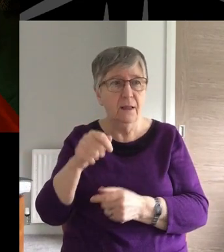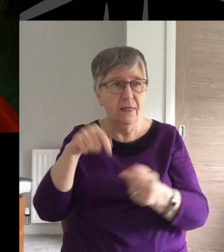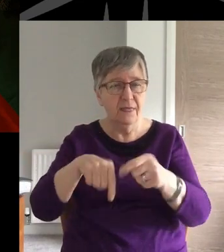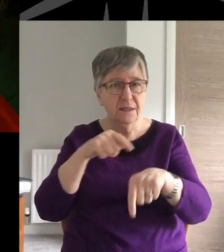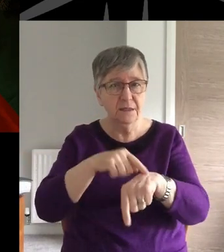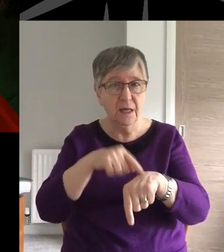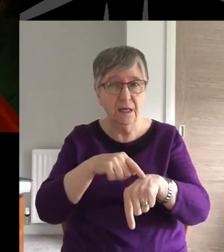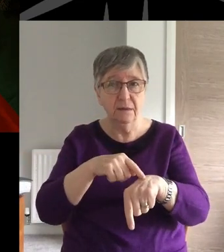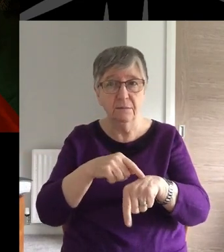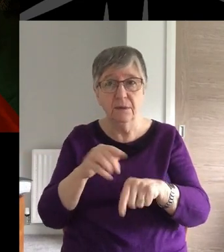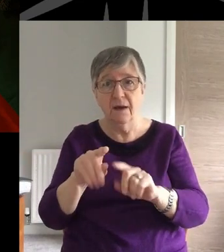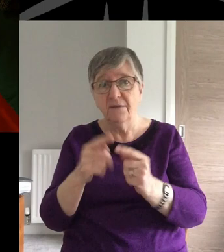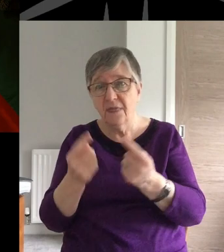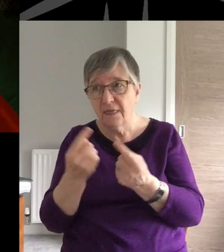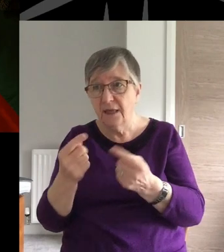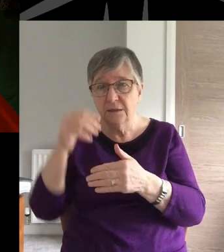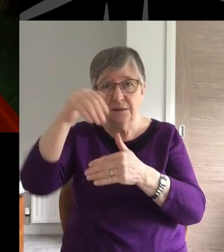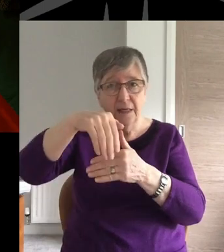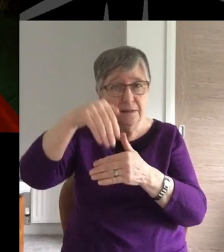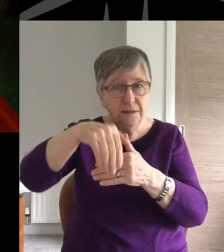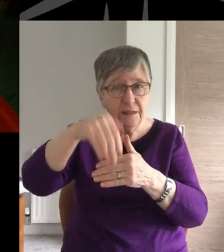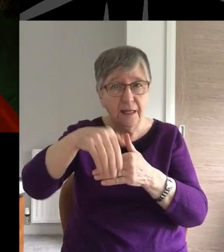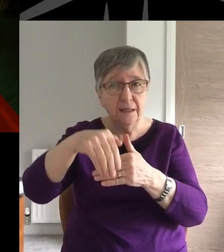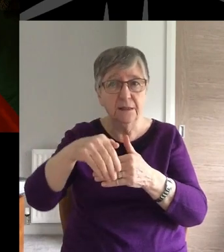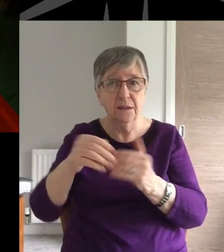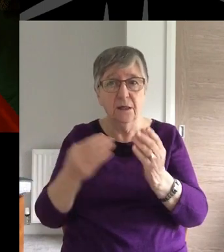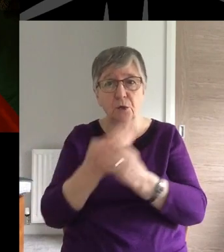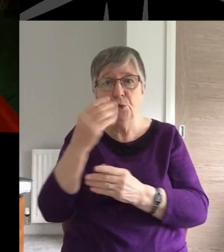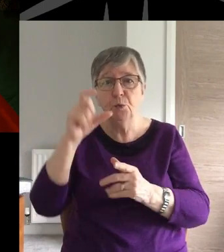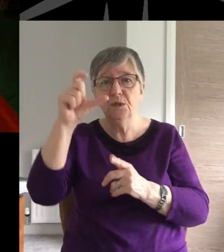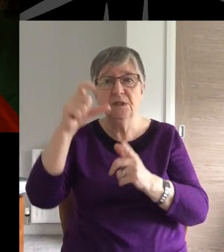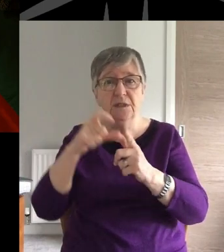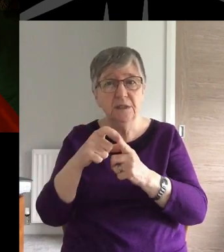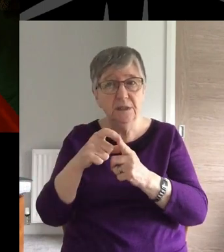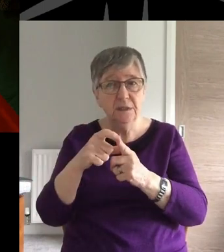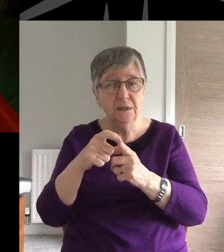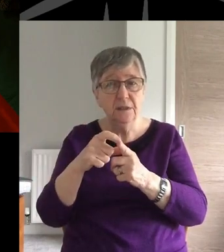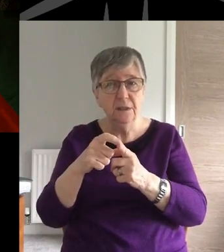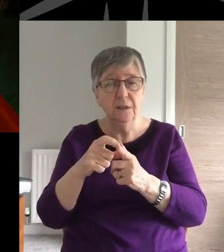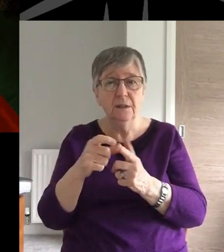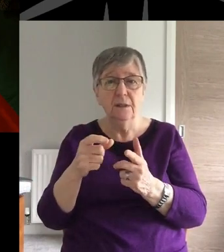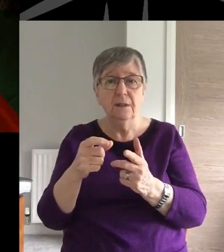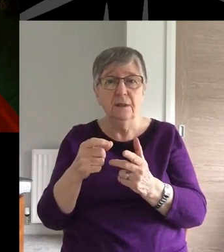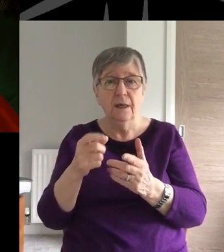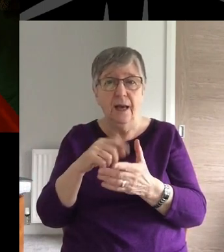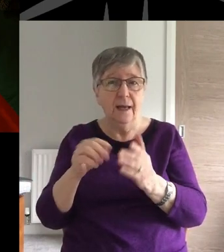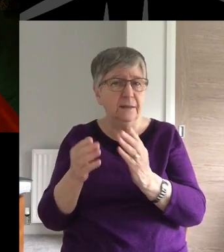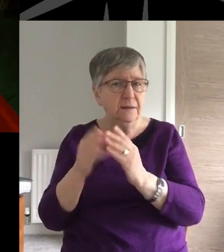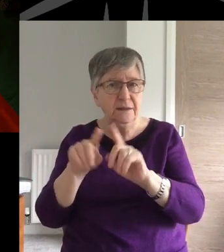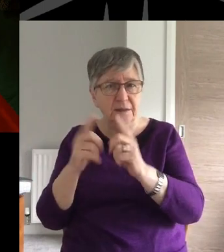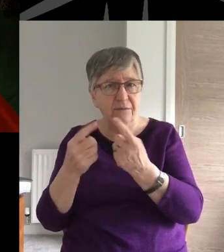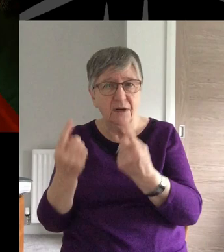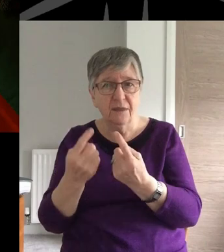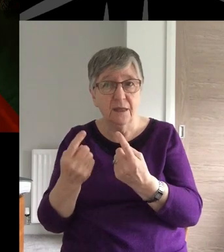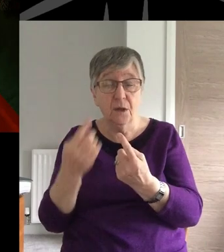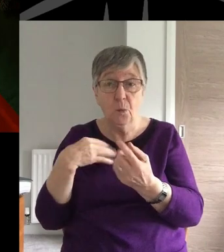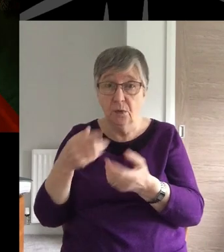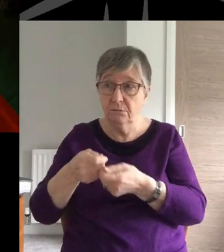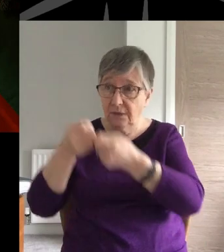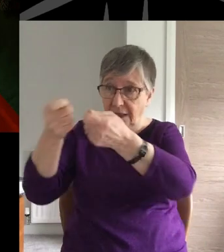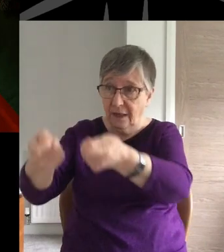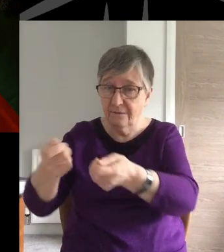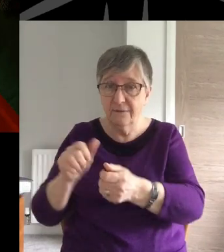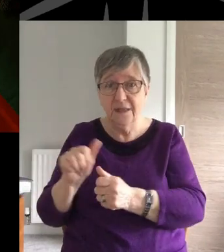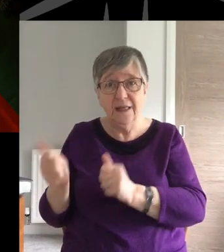some goodies in it. It's got a new CD that the Praise Band have been recording. And we're wanting folks to be able to take them to a neighbour, maybe somebody